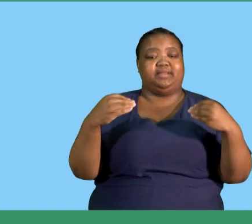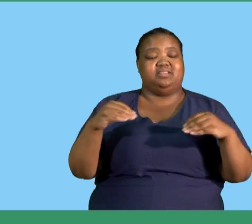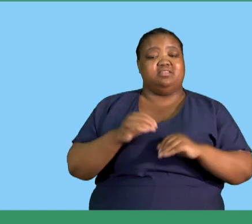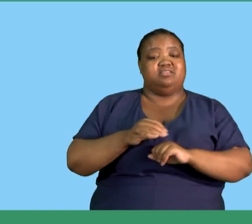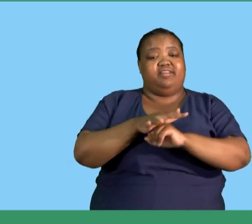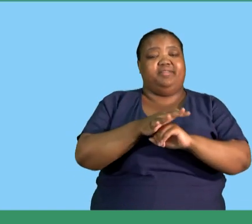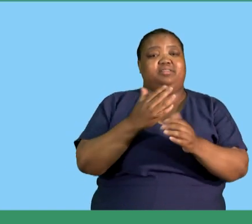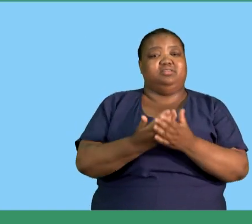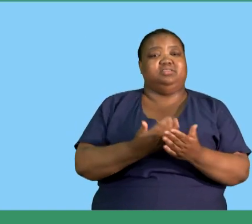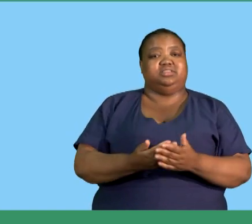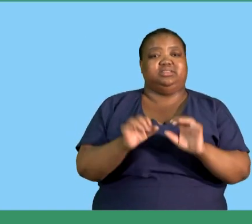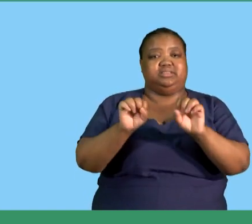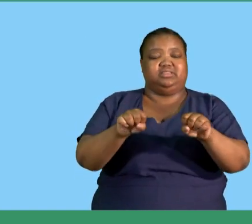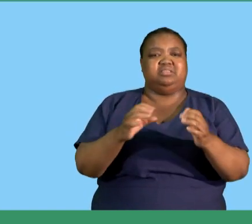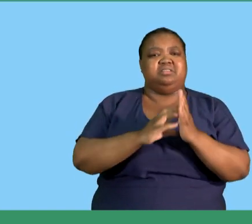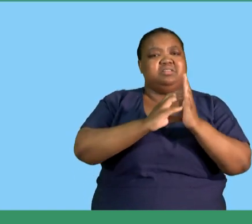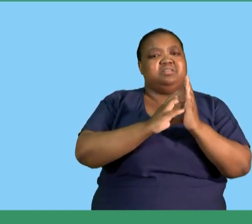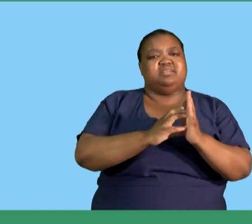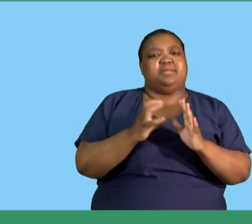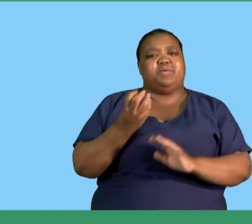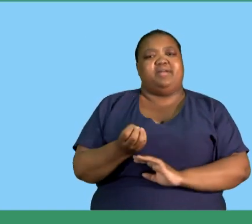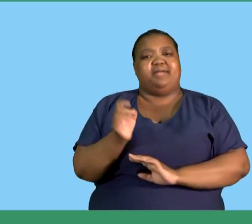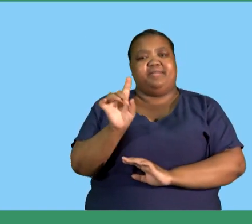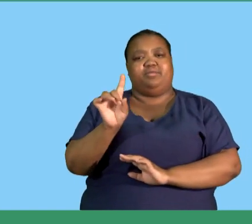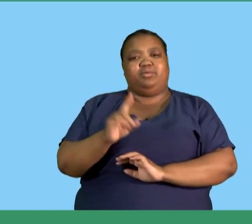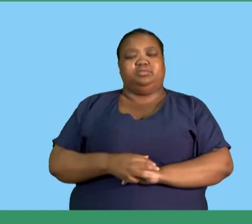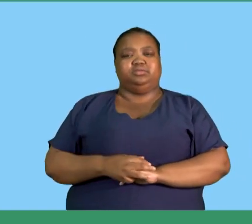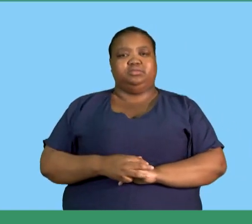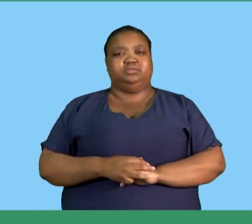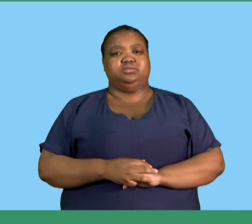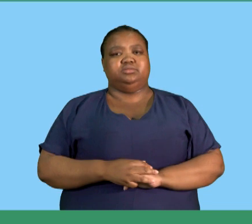affect businesses. The policies that they came up with, for example, you've got your,